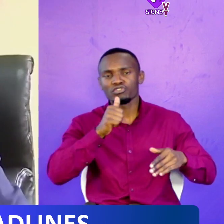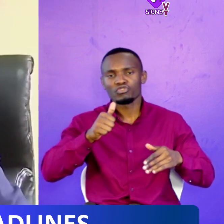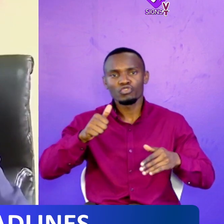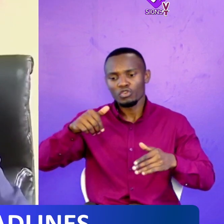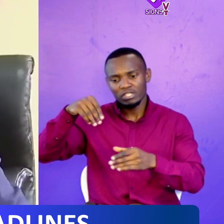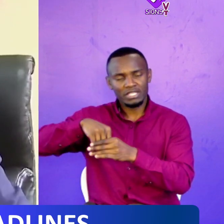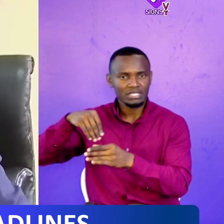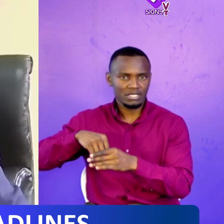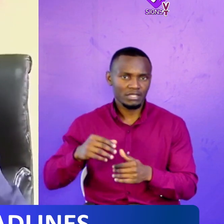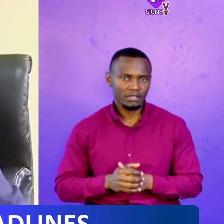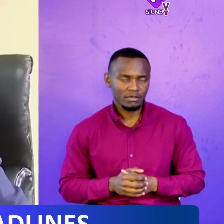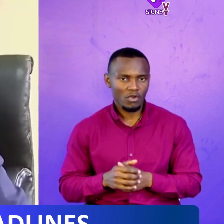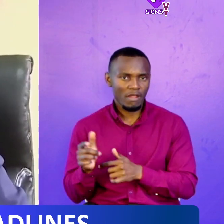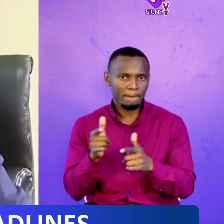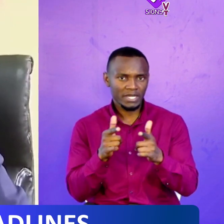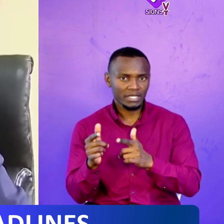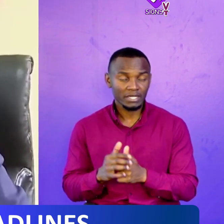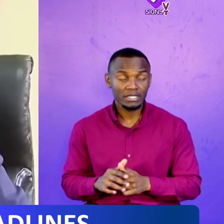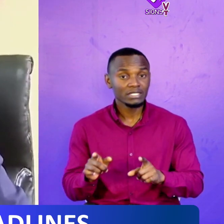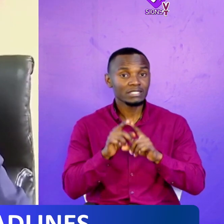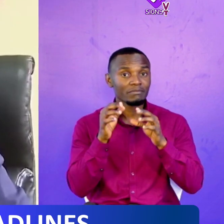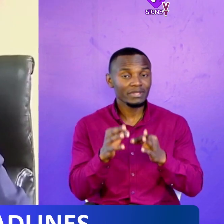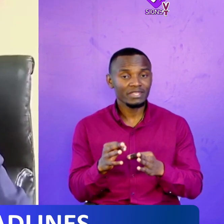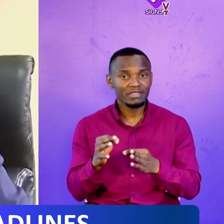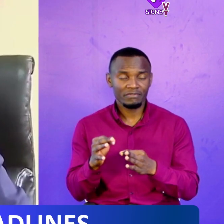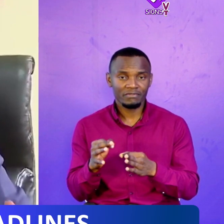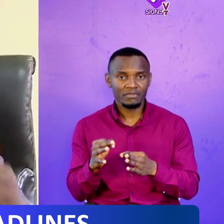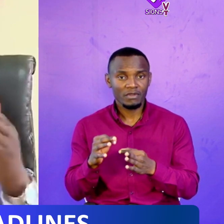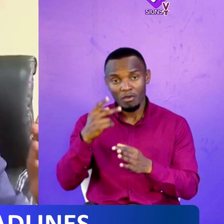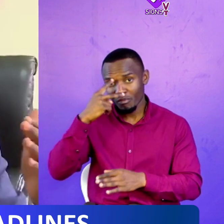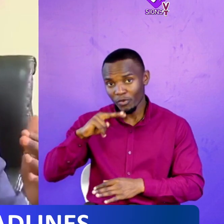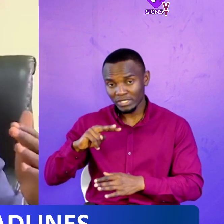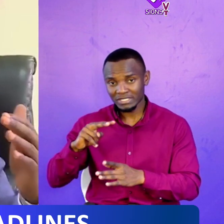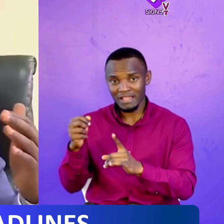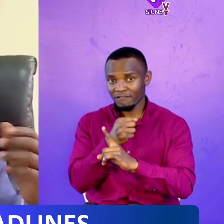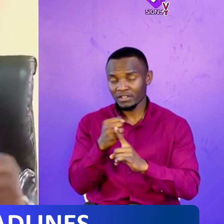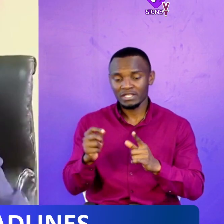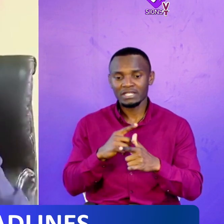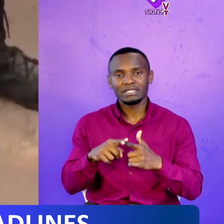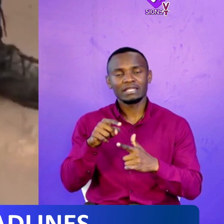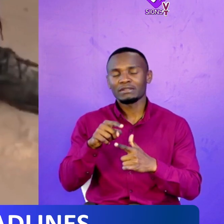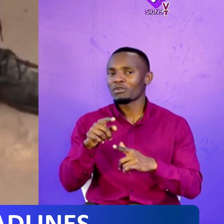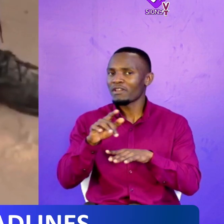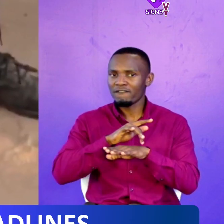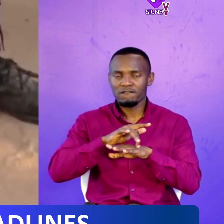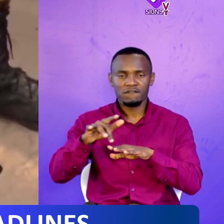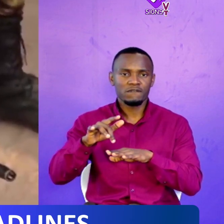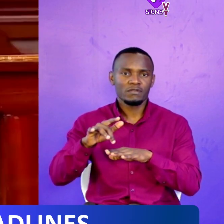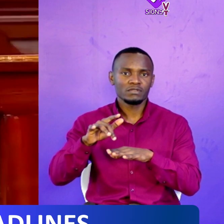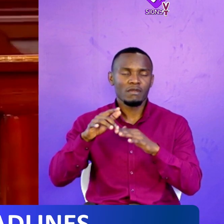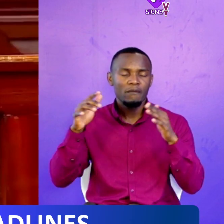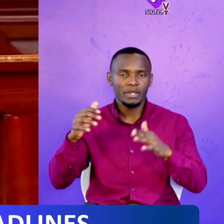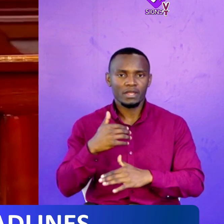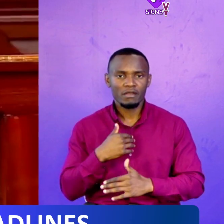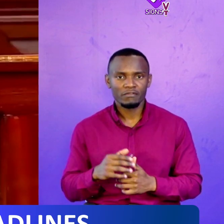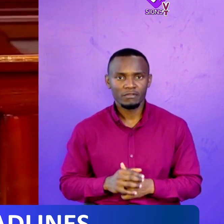it attracts serious repercussions and reprisals against the country or the offending forces. And I do not want